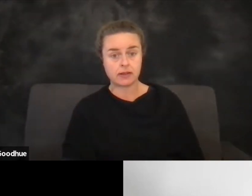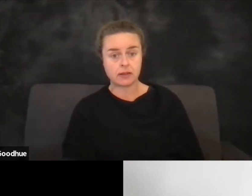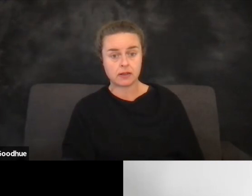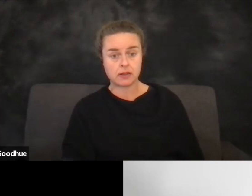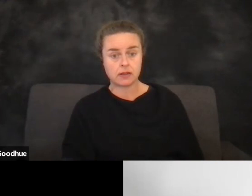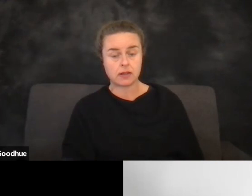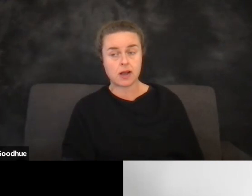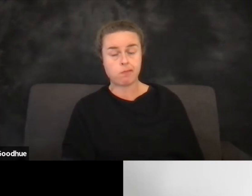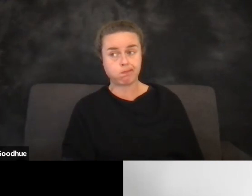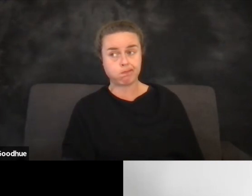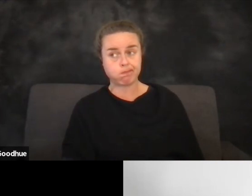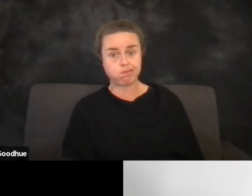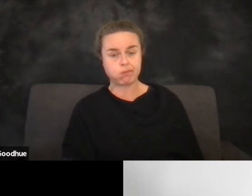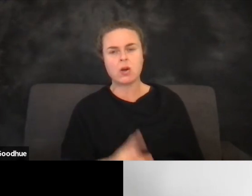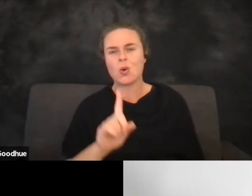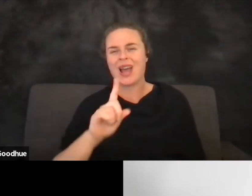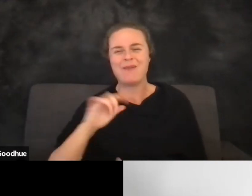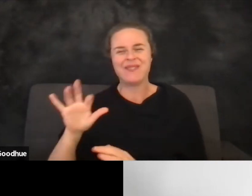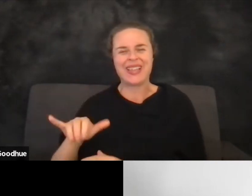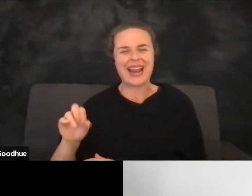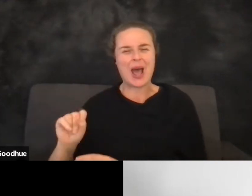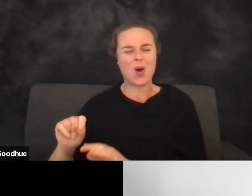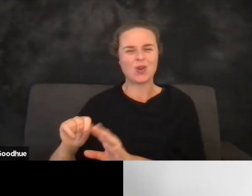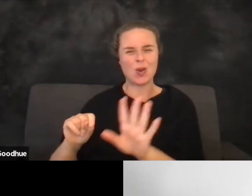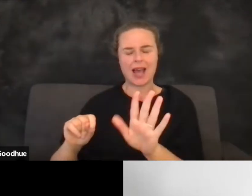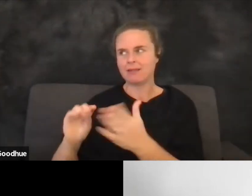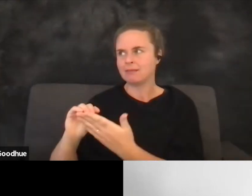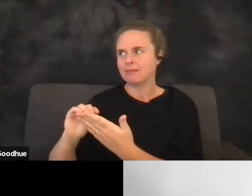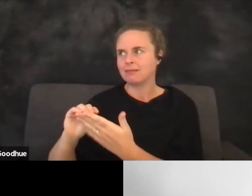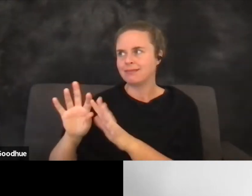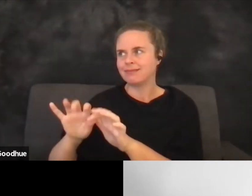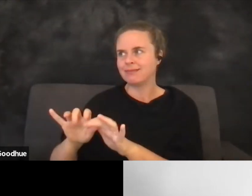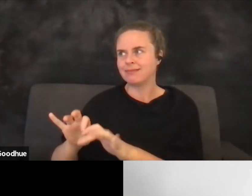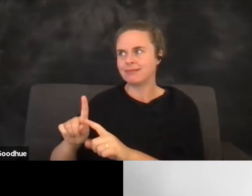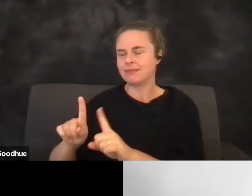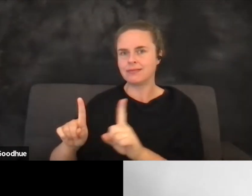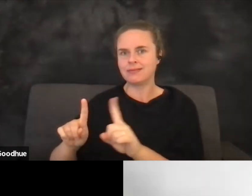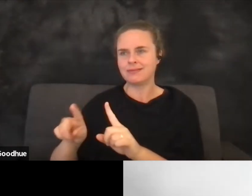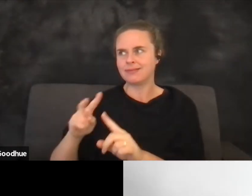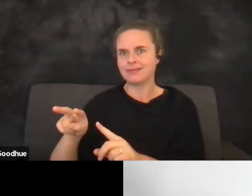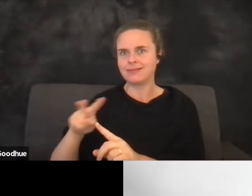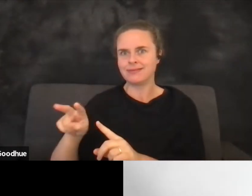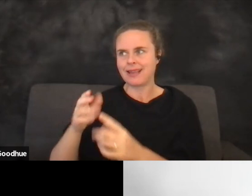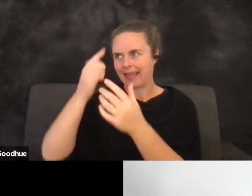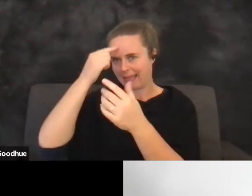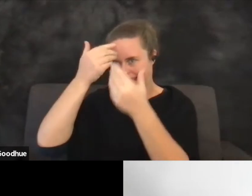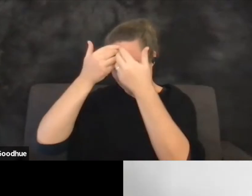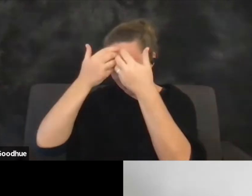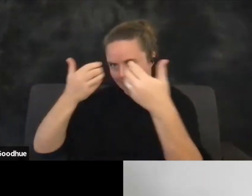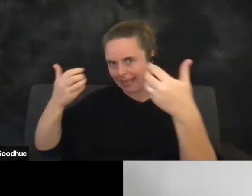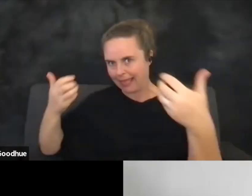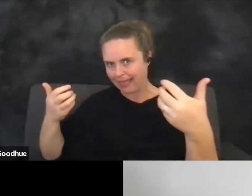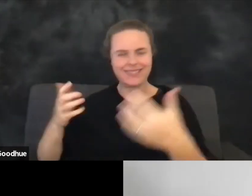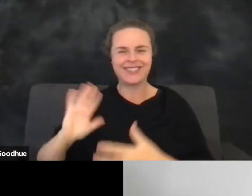I'm filling it out. So okay. it's Sorry. okay. Sorry. Go ahead and fill it out and then come back to us. It's